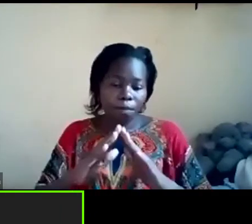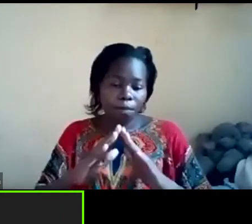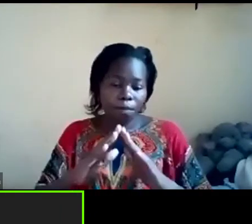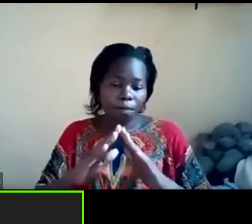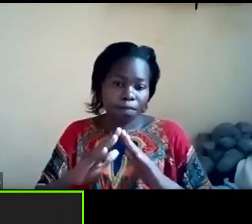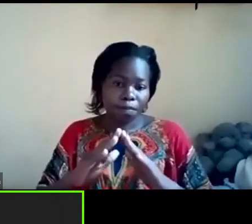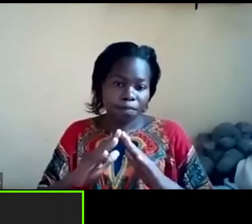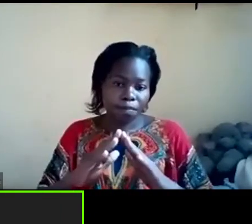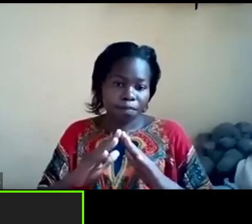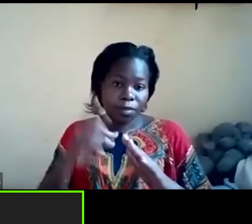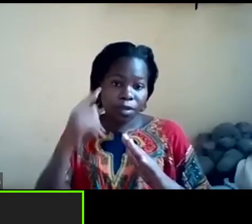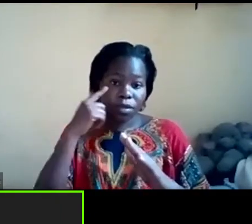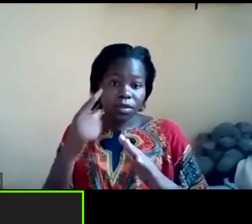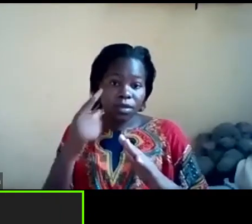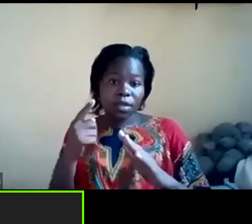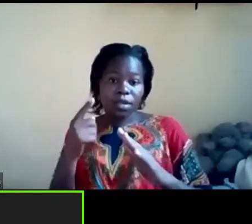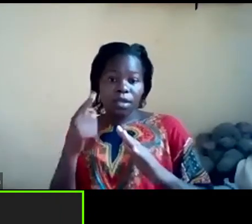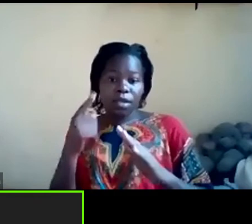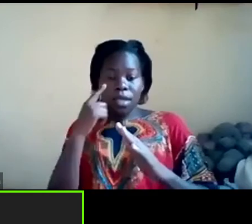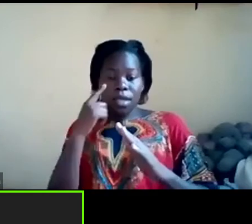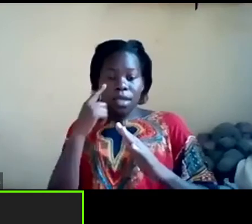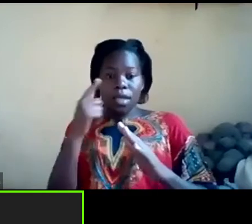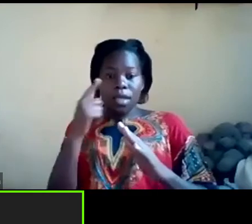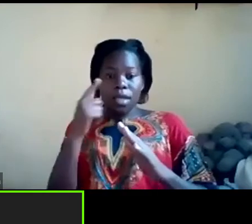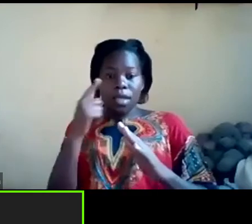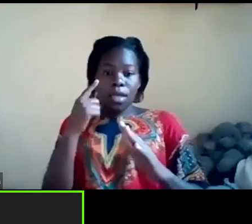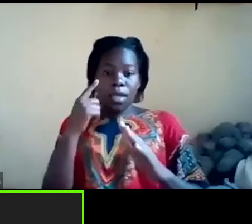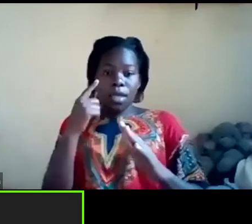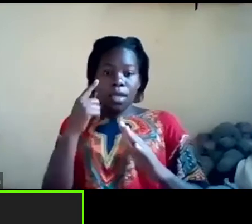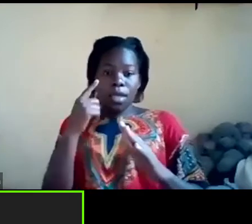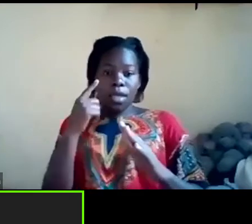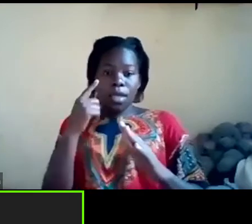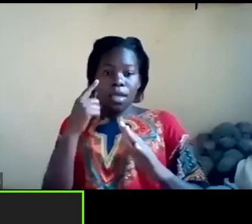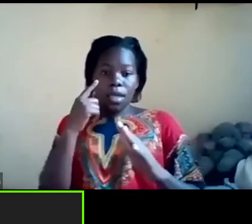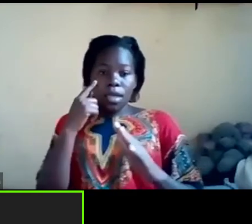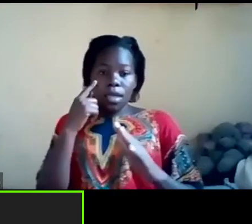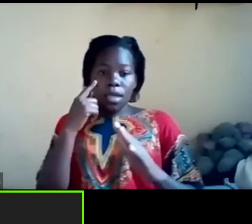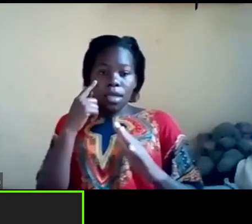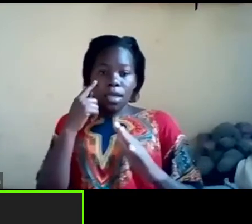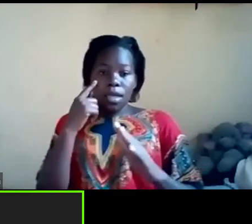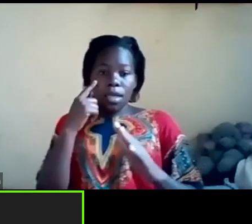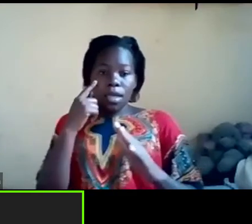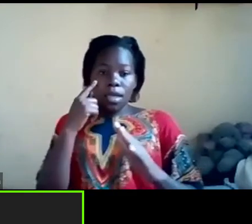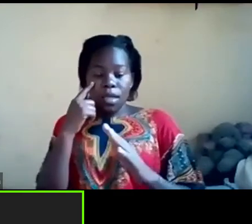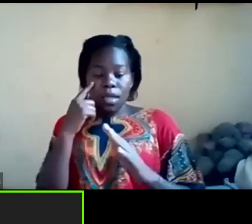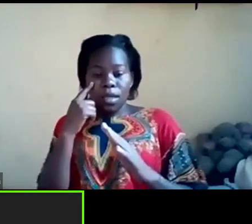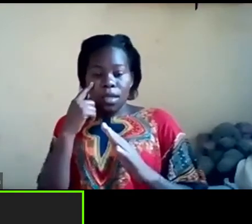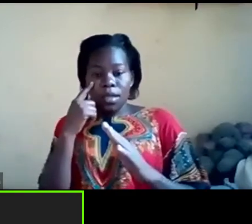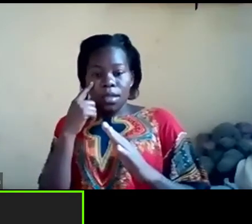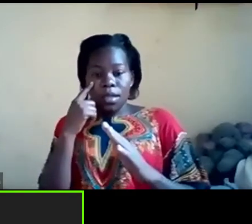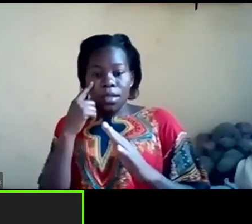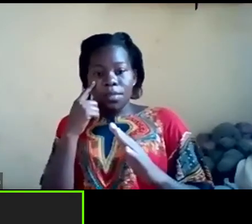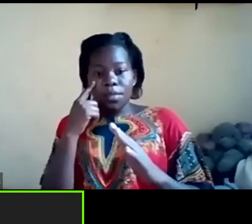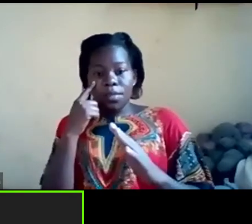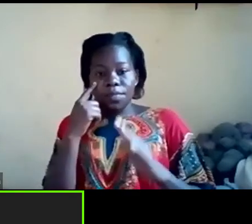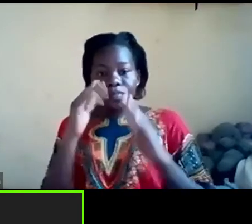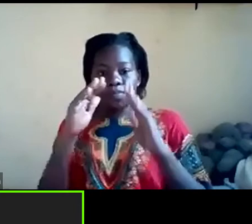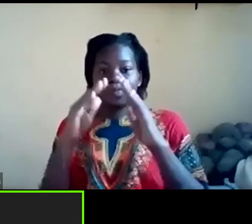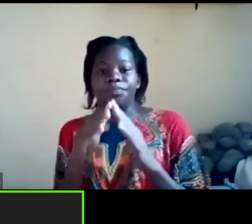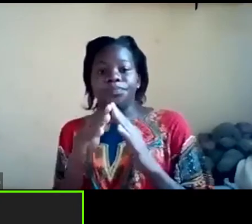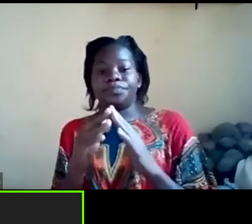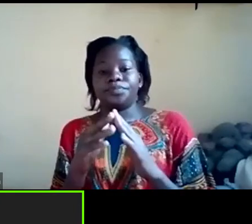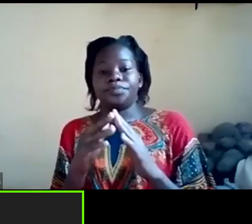electricity, because everyone has returned home. They are either cooking, using it, watching TV, or doing a lot of things. So